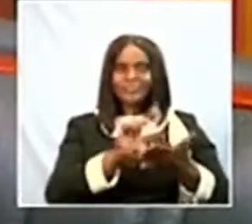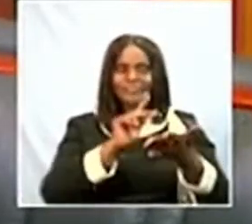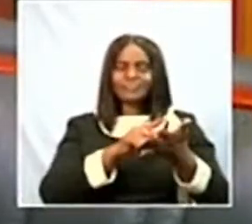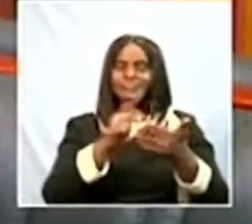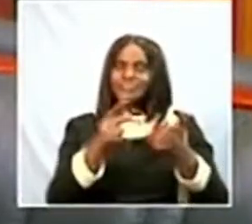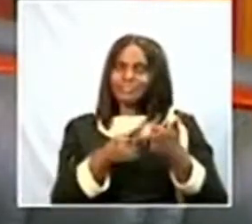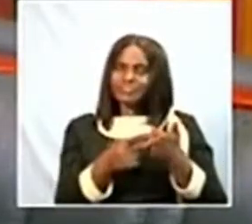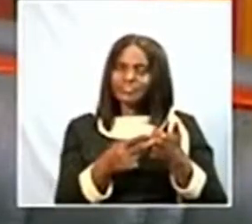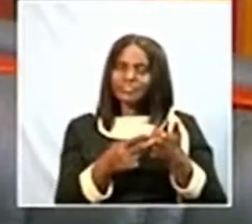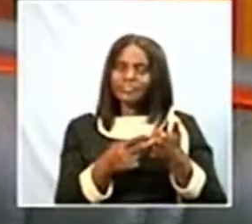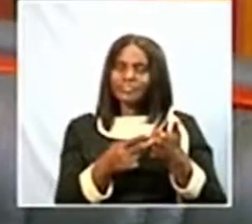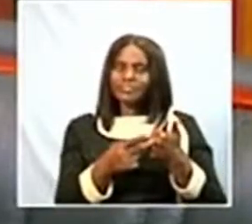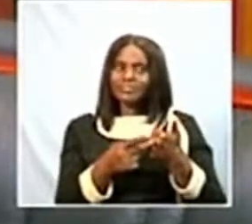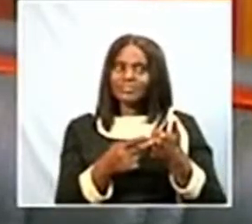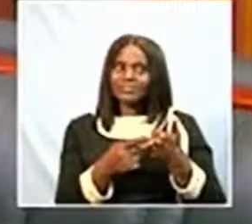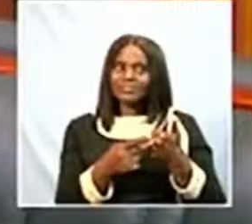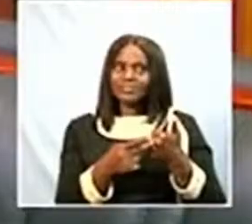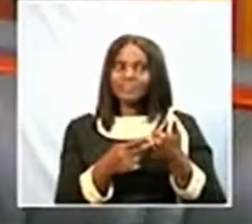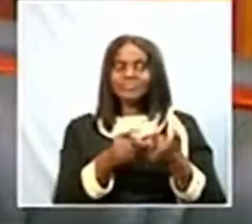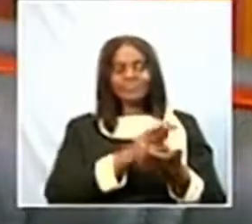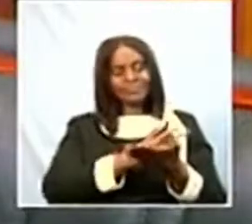programs